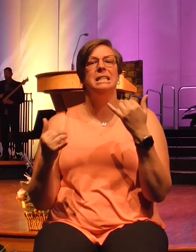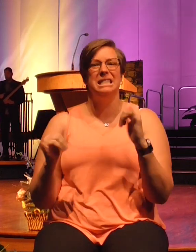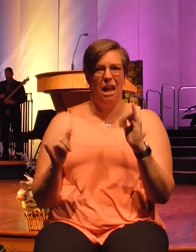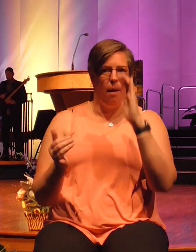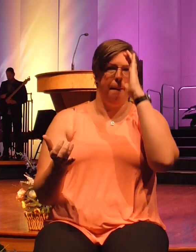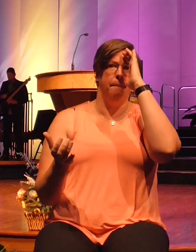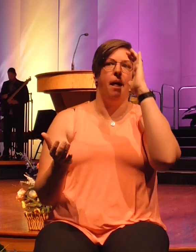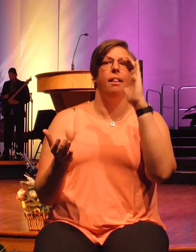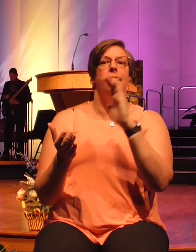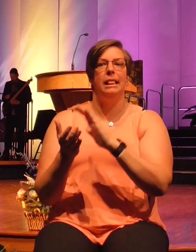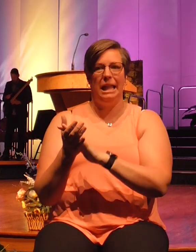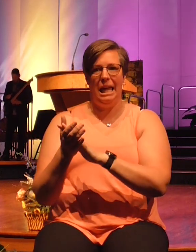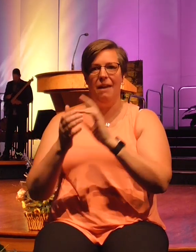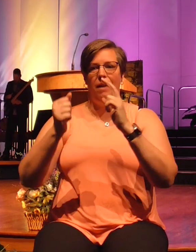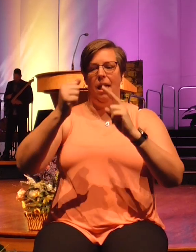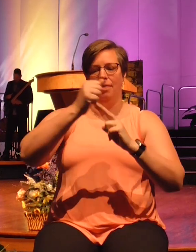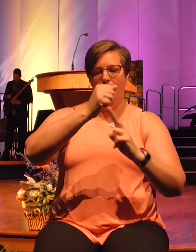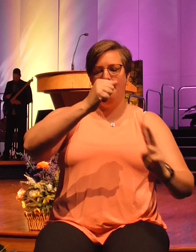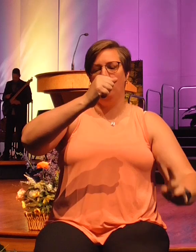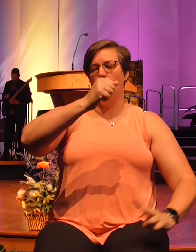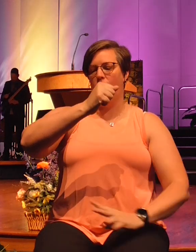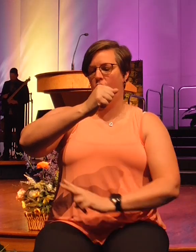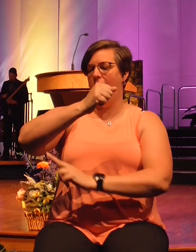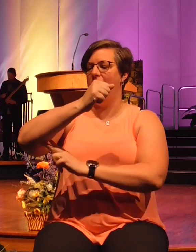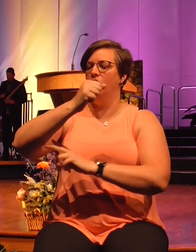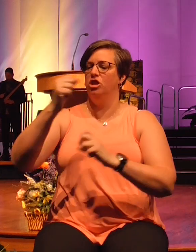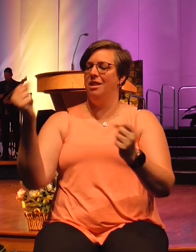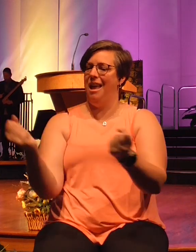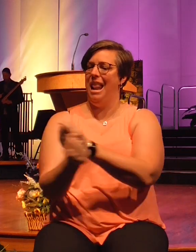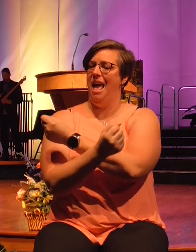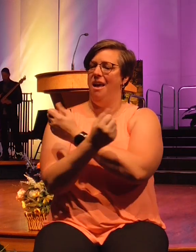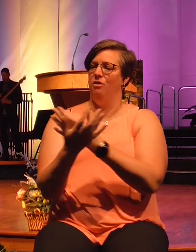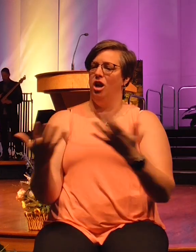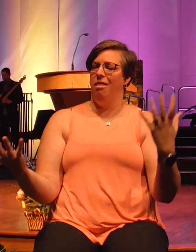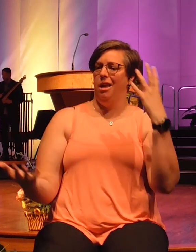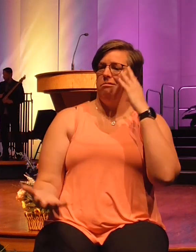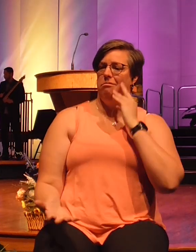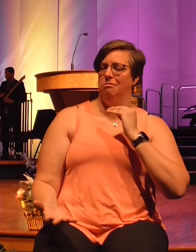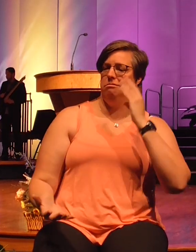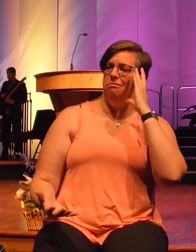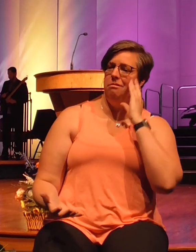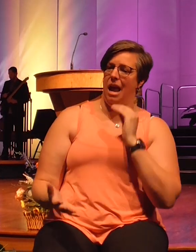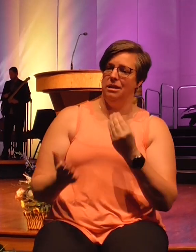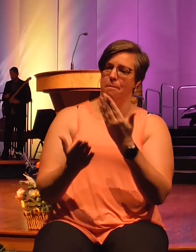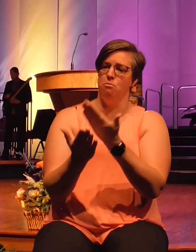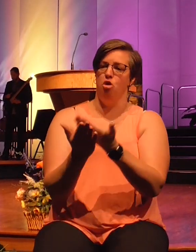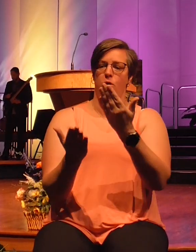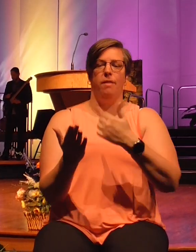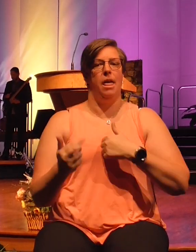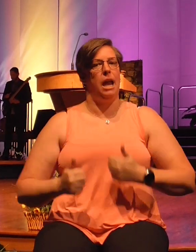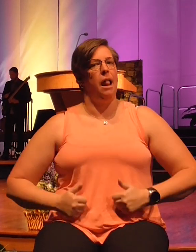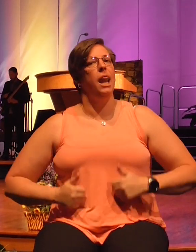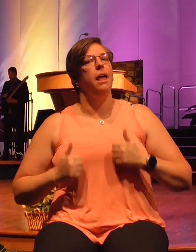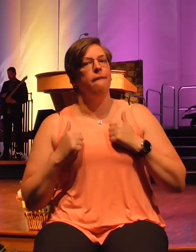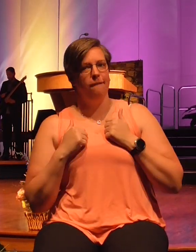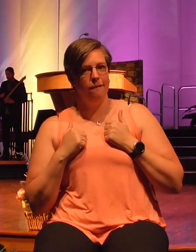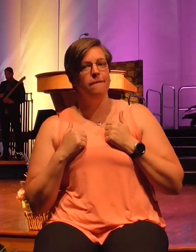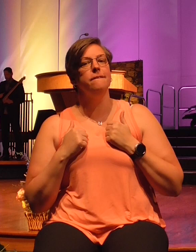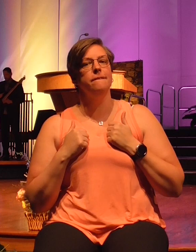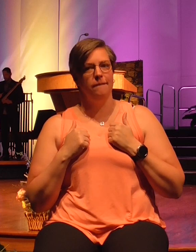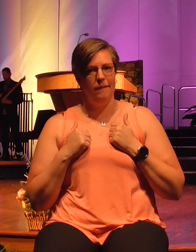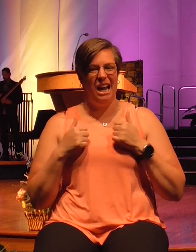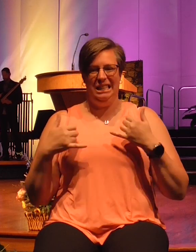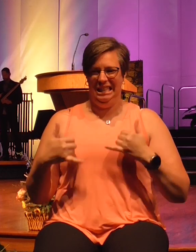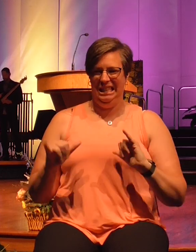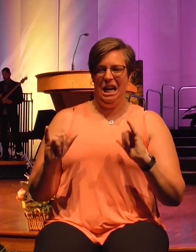in the bridge, that all of these scars are proof that I lived. There's still